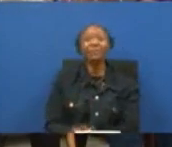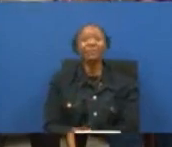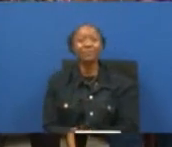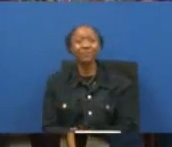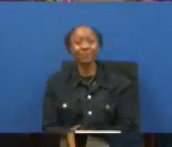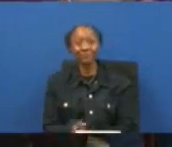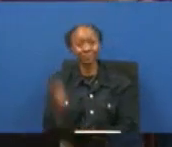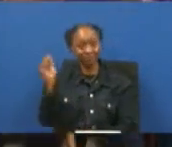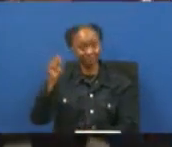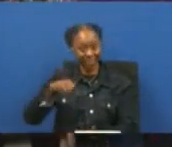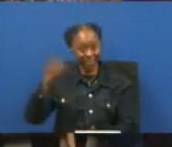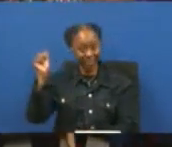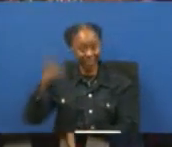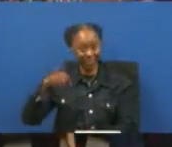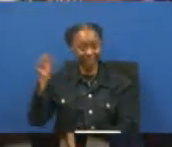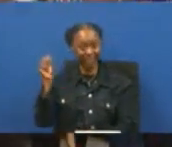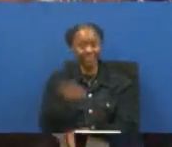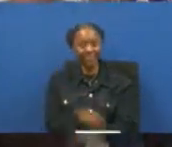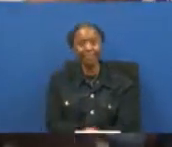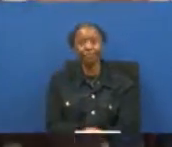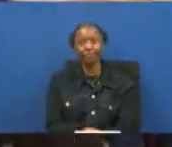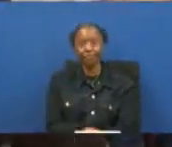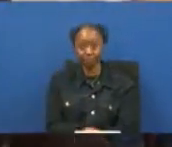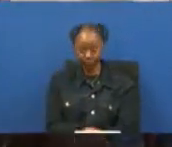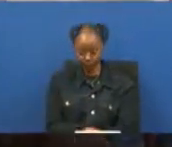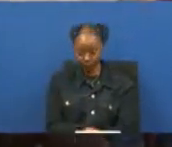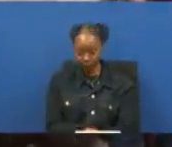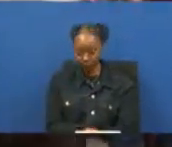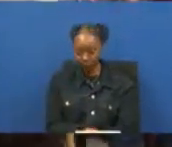right. Yes, sir. What you do?